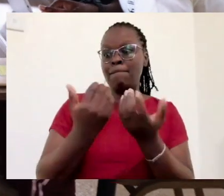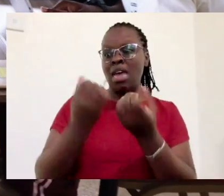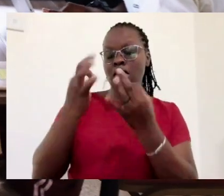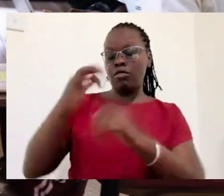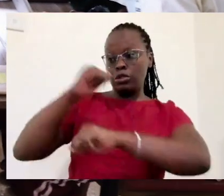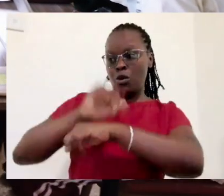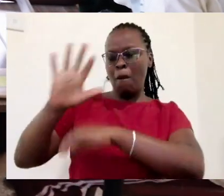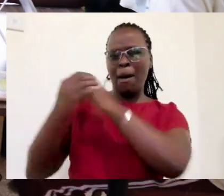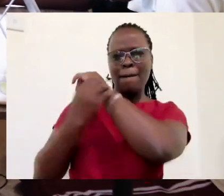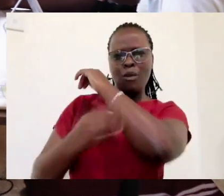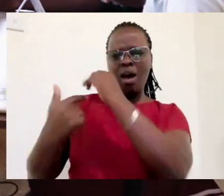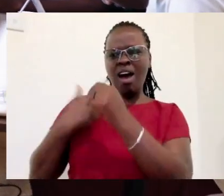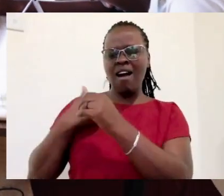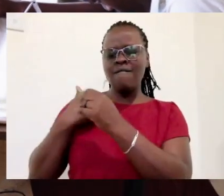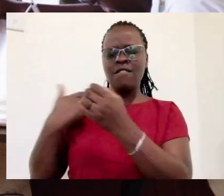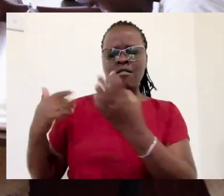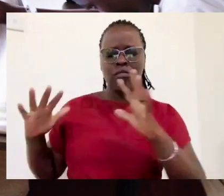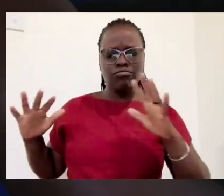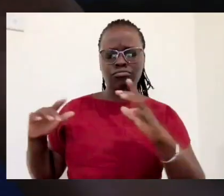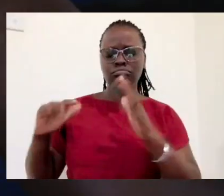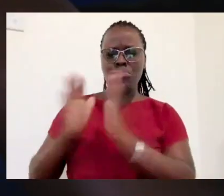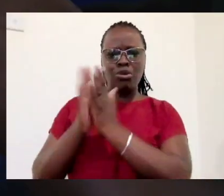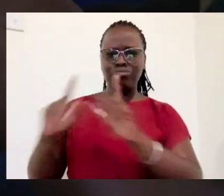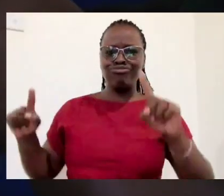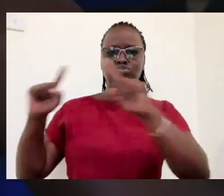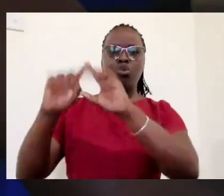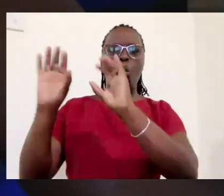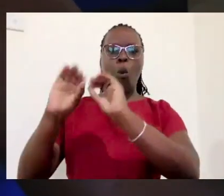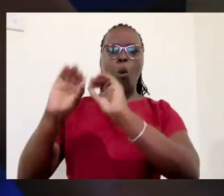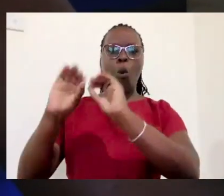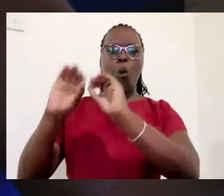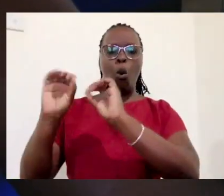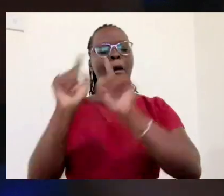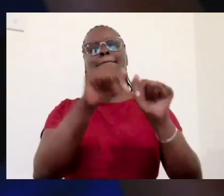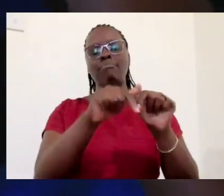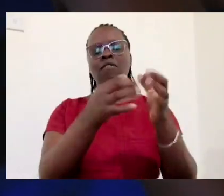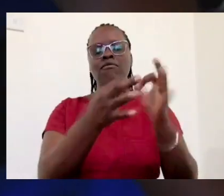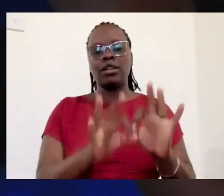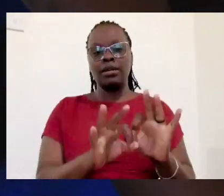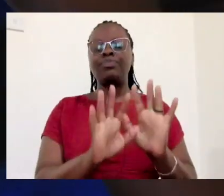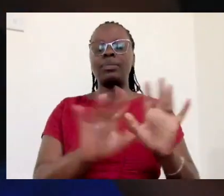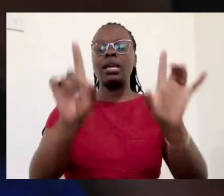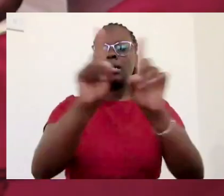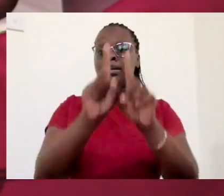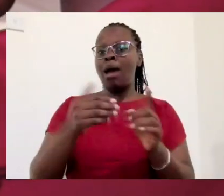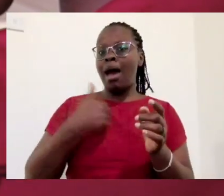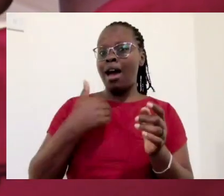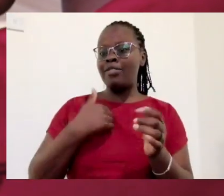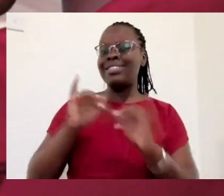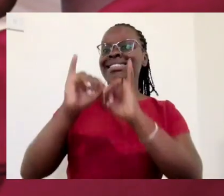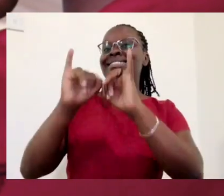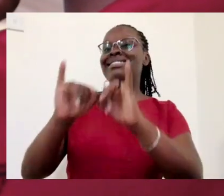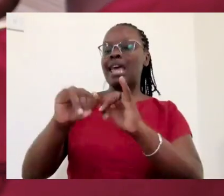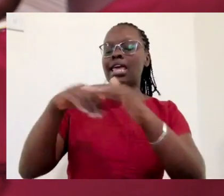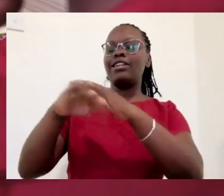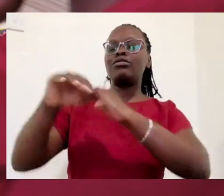that are not available in school and others that are for revision purposes. Apart from the Resource Center, we do have a